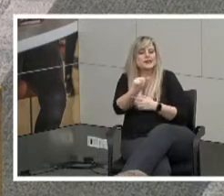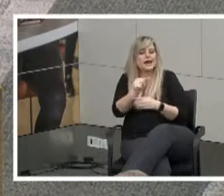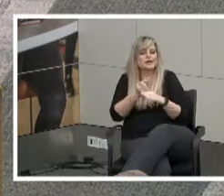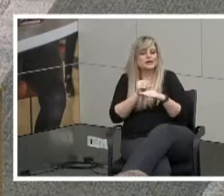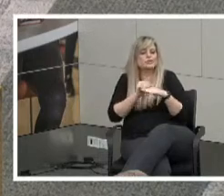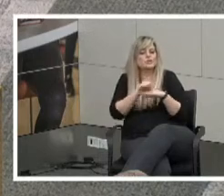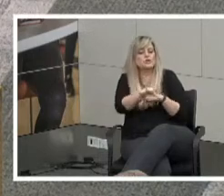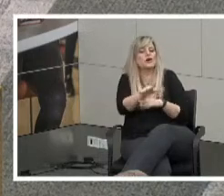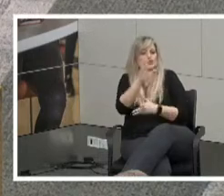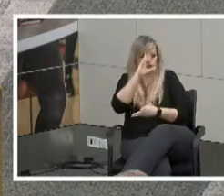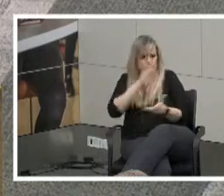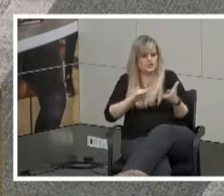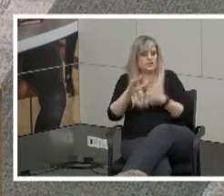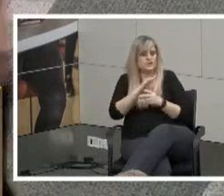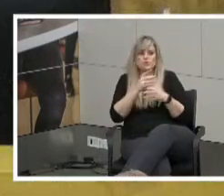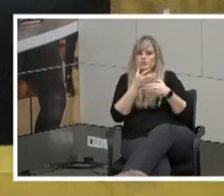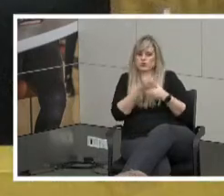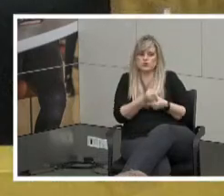no